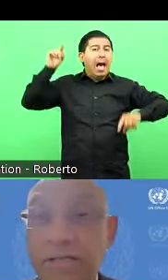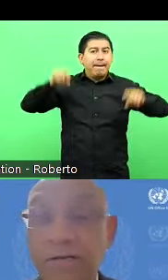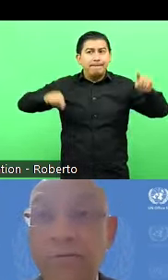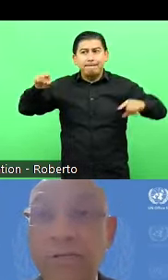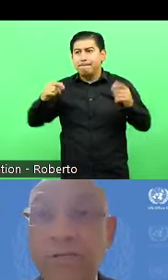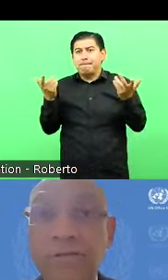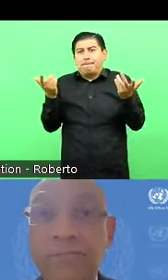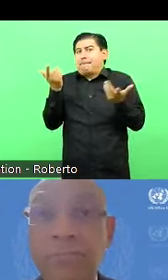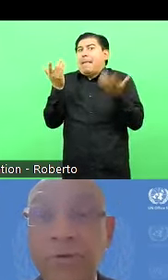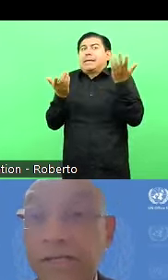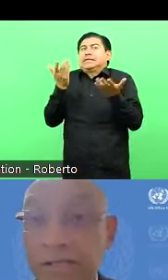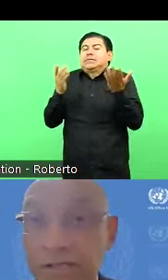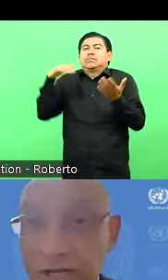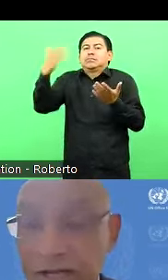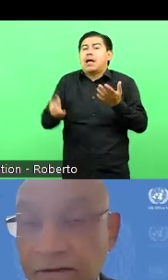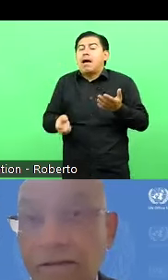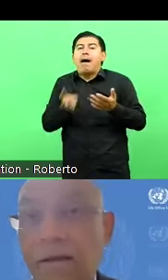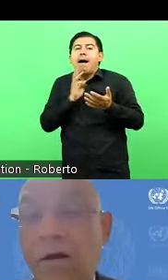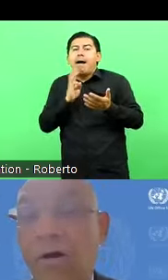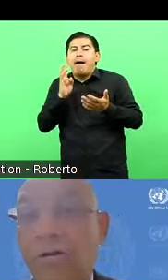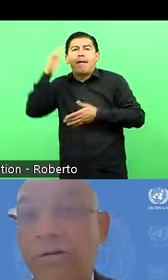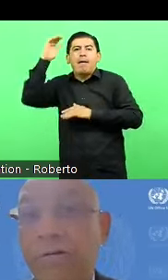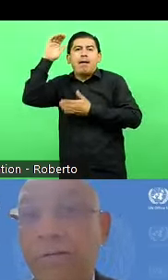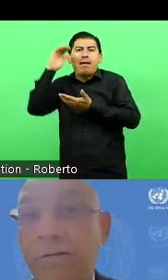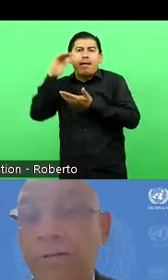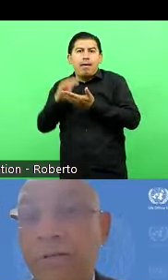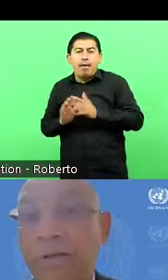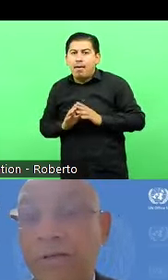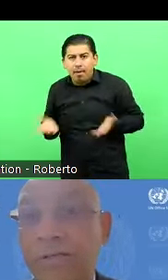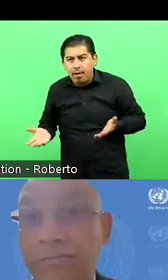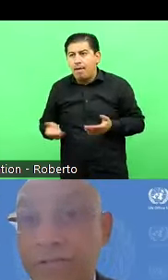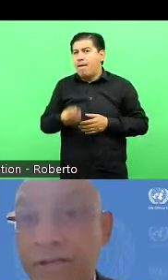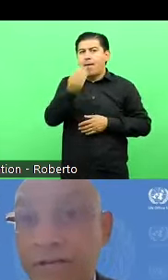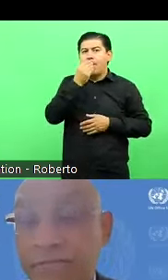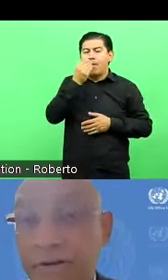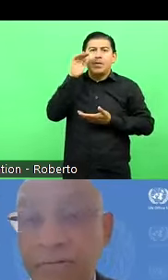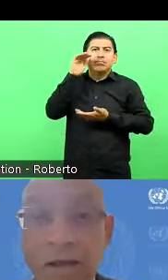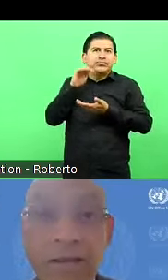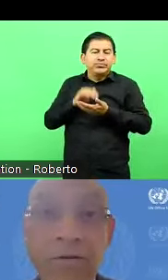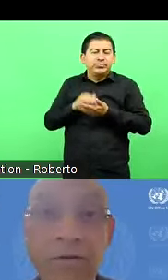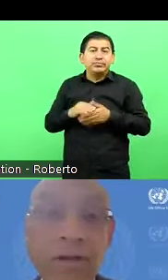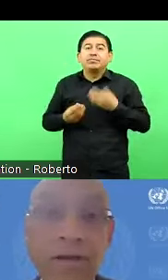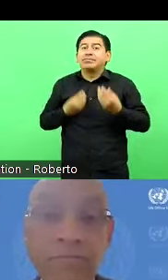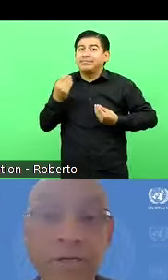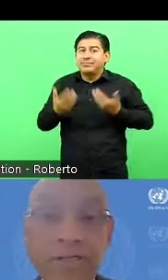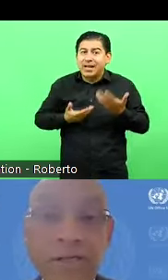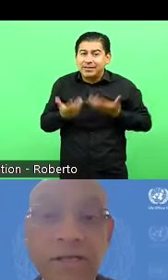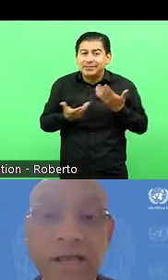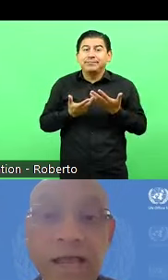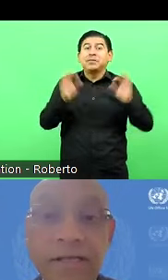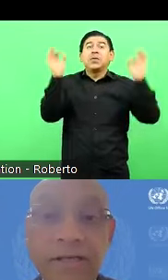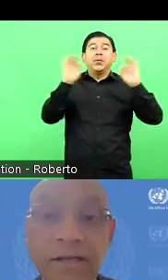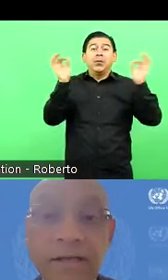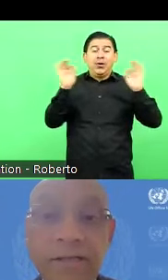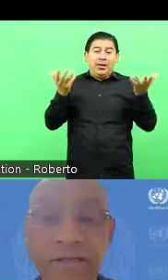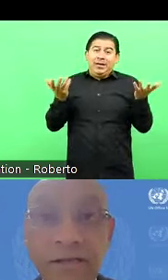urbanization, which is putting a strain on the service delivery by local governments.